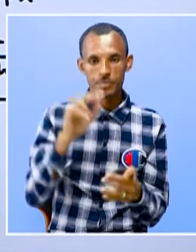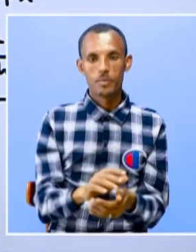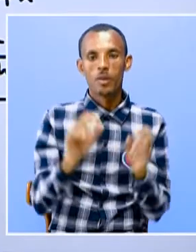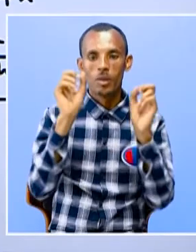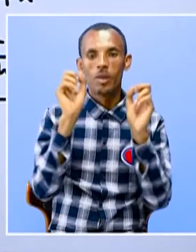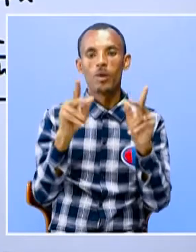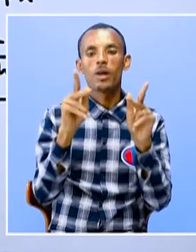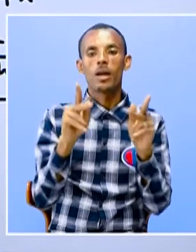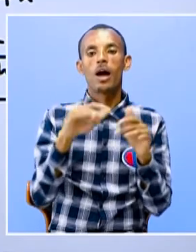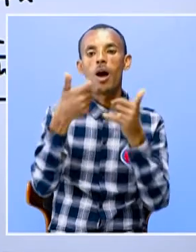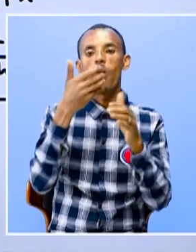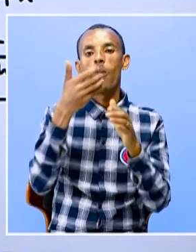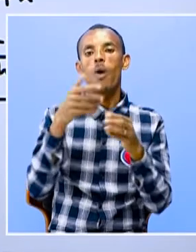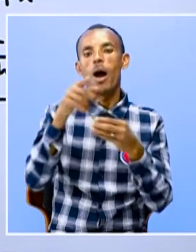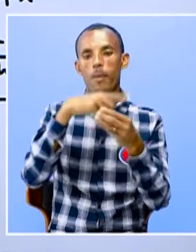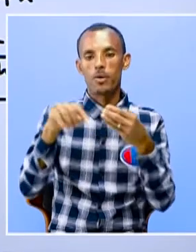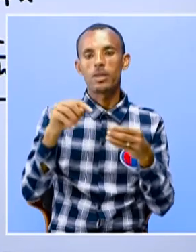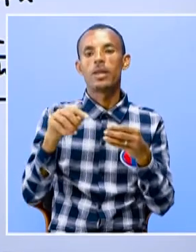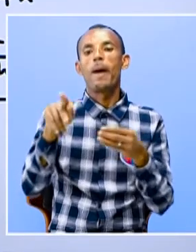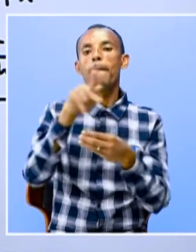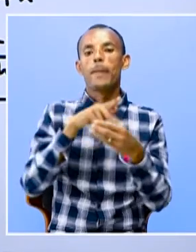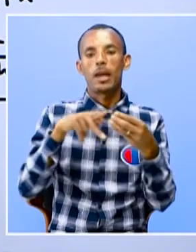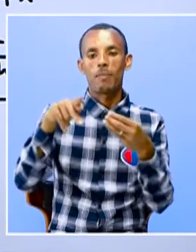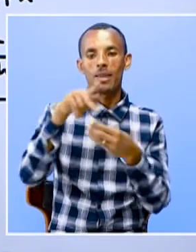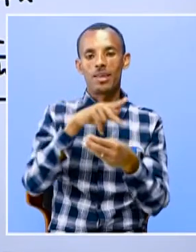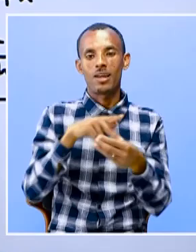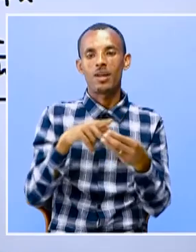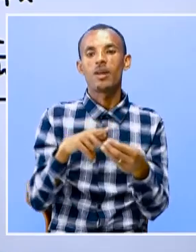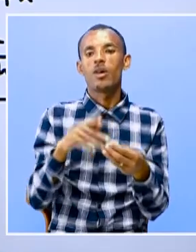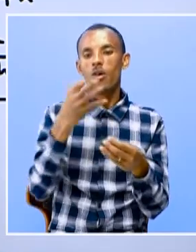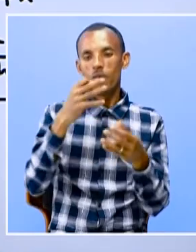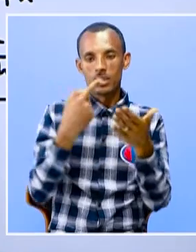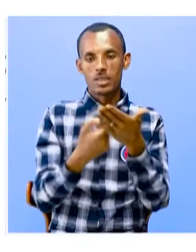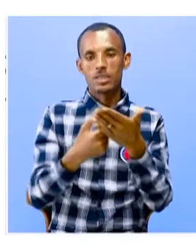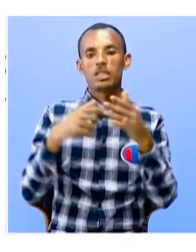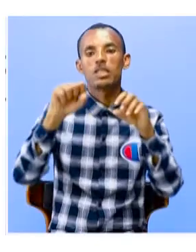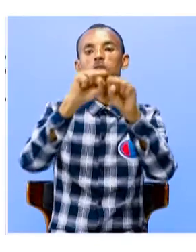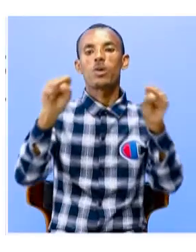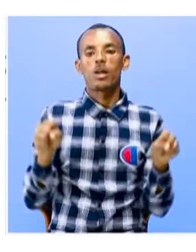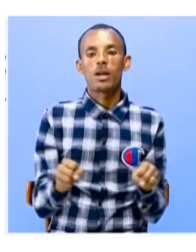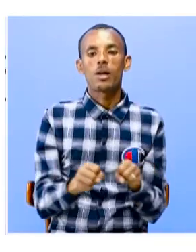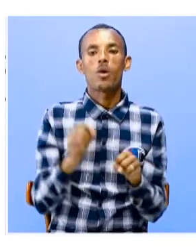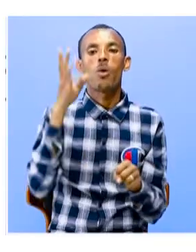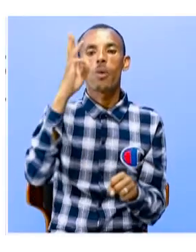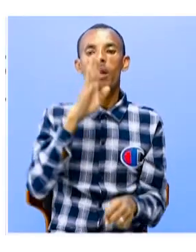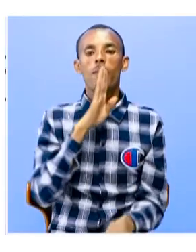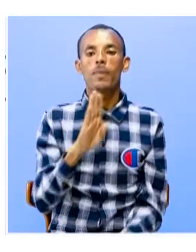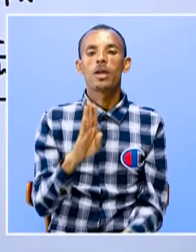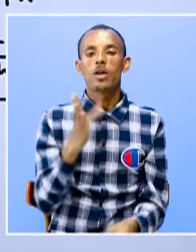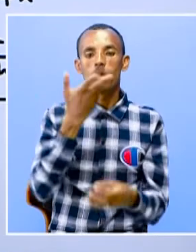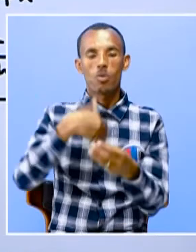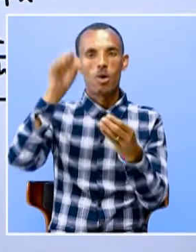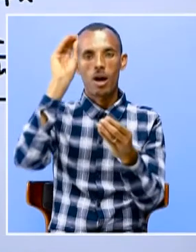Okay. How about the perimeter? The perimeter of this square will be simply you